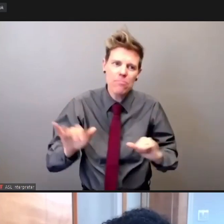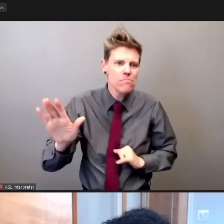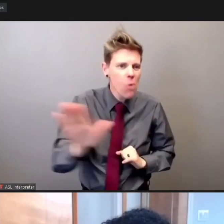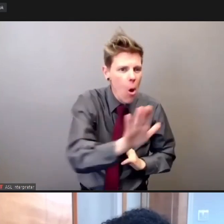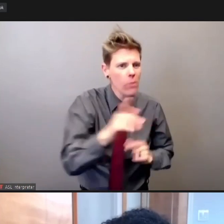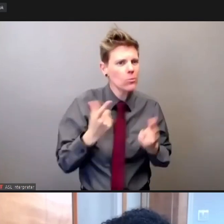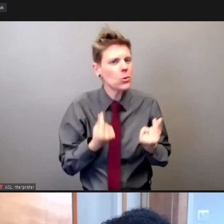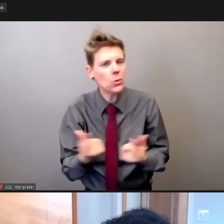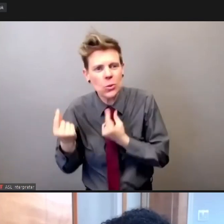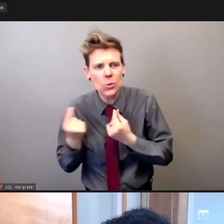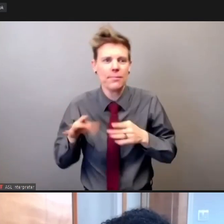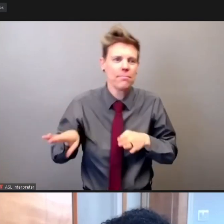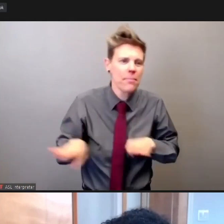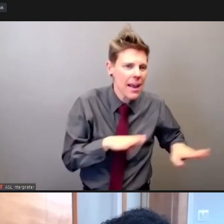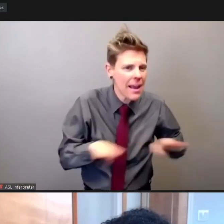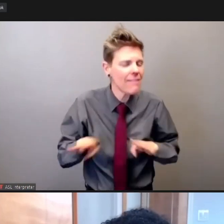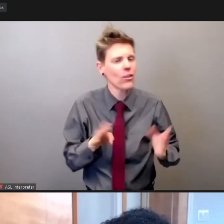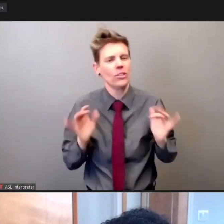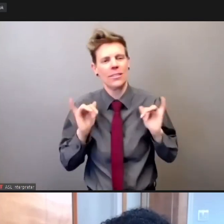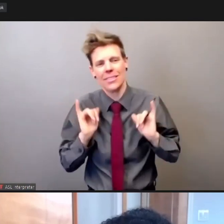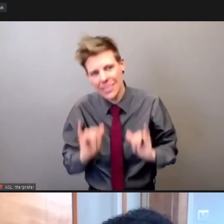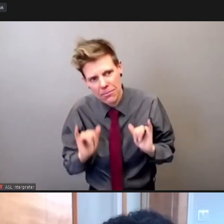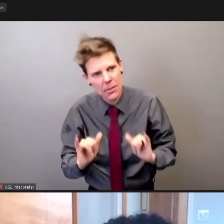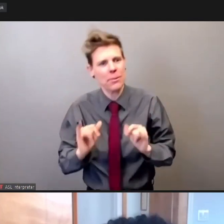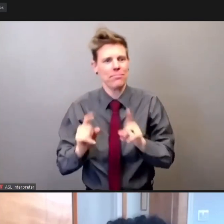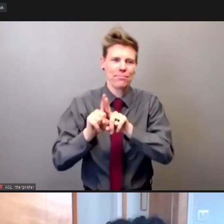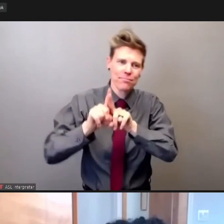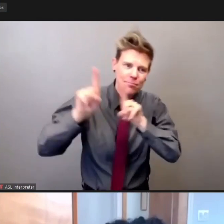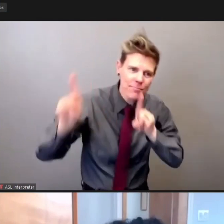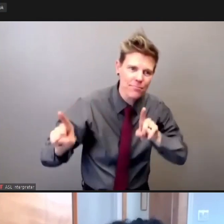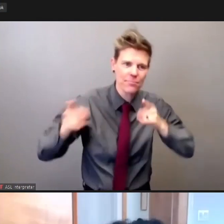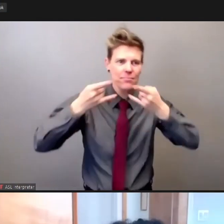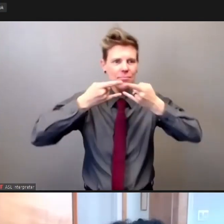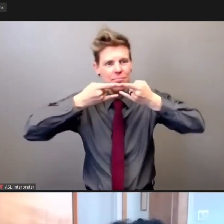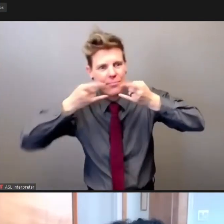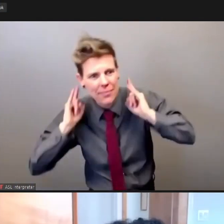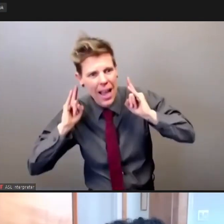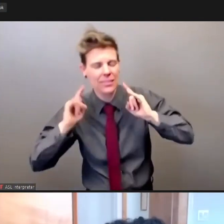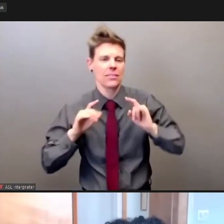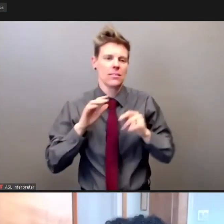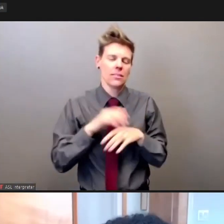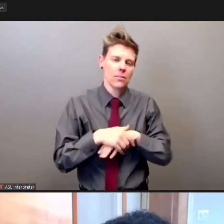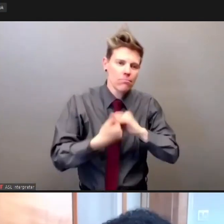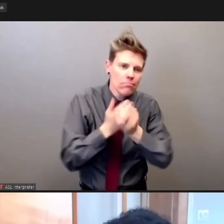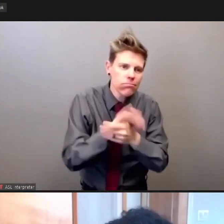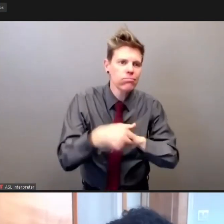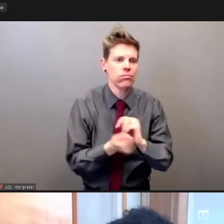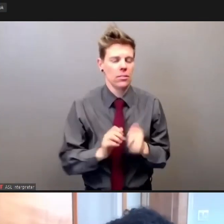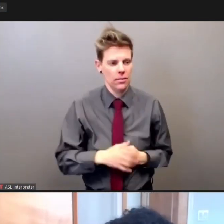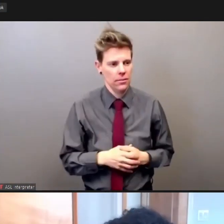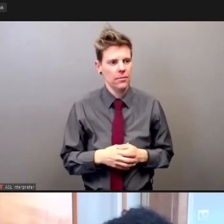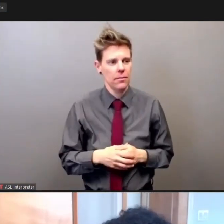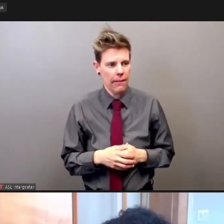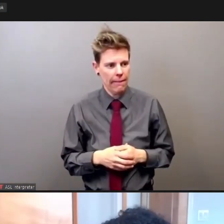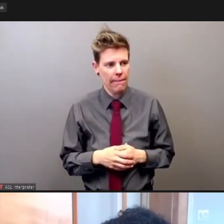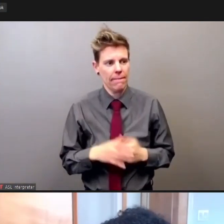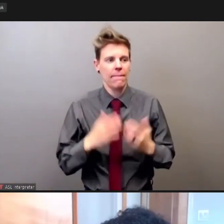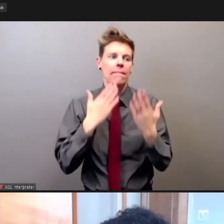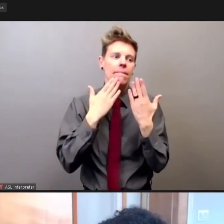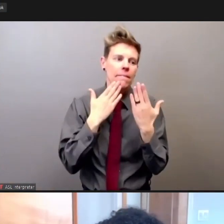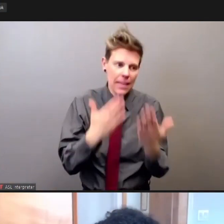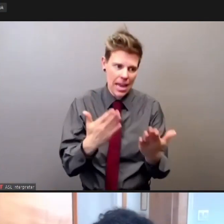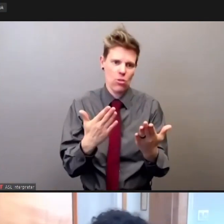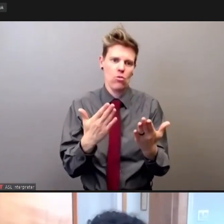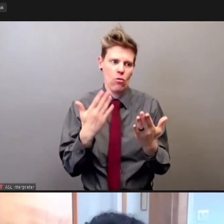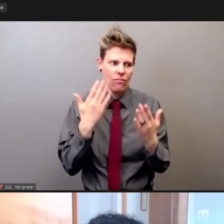direction. And that's really the message here. Thank you for giving me a chance to